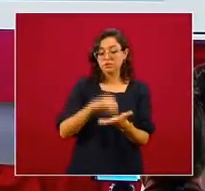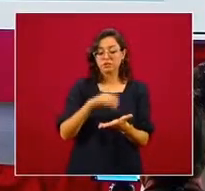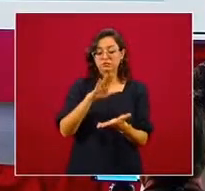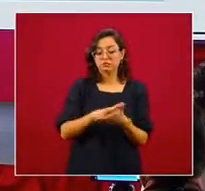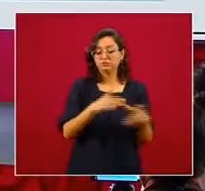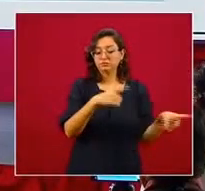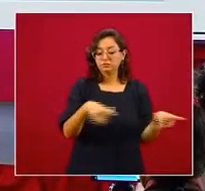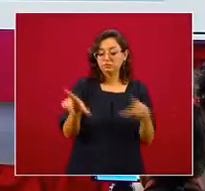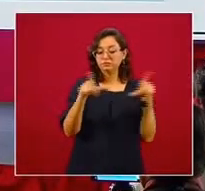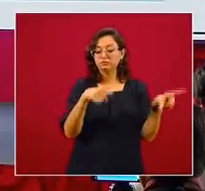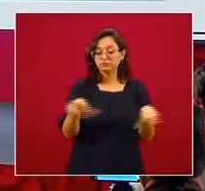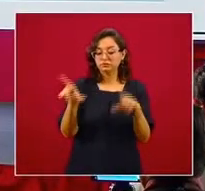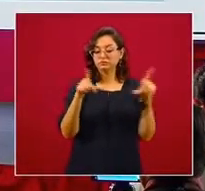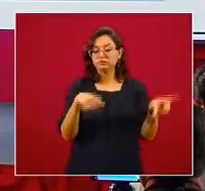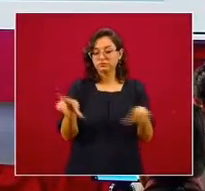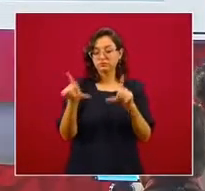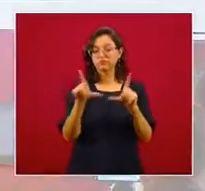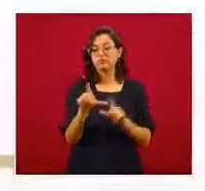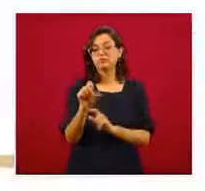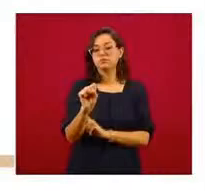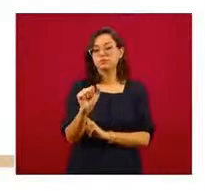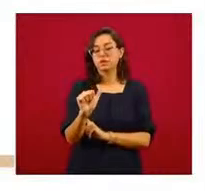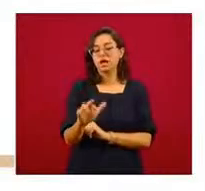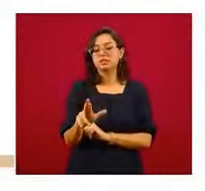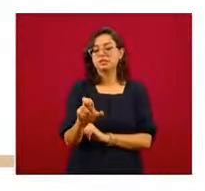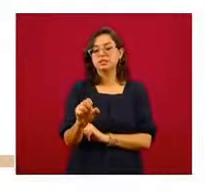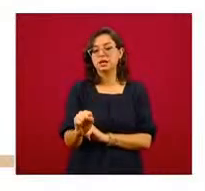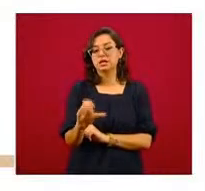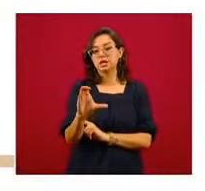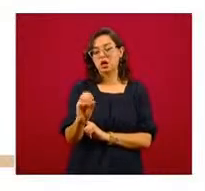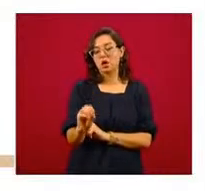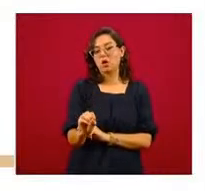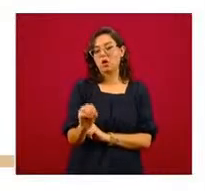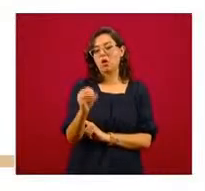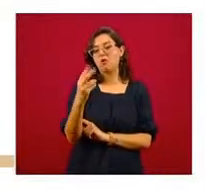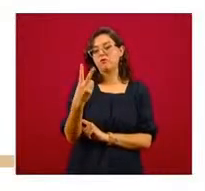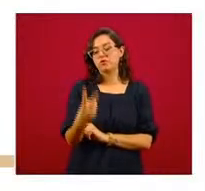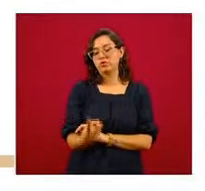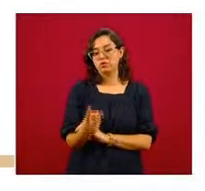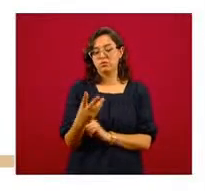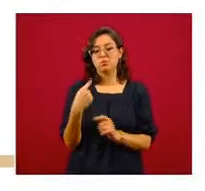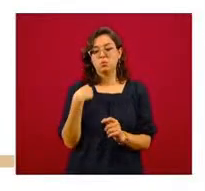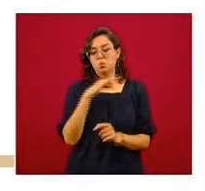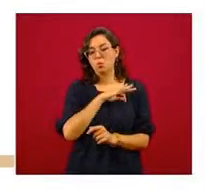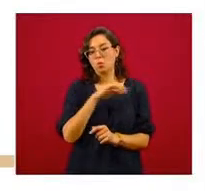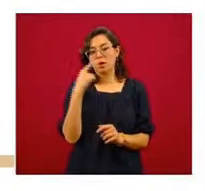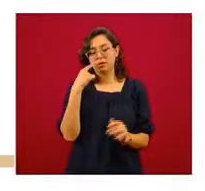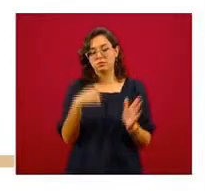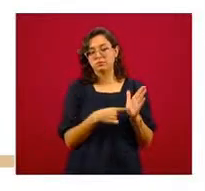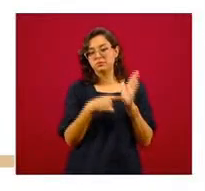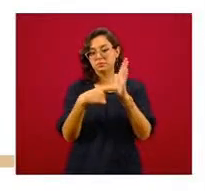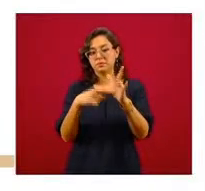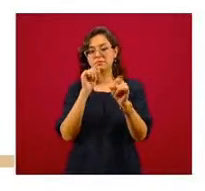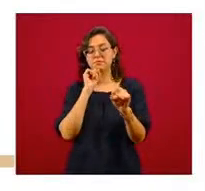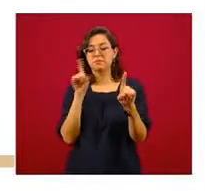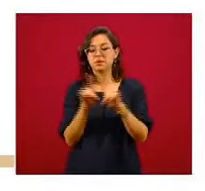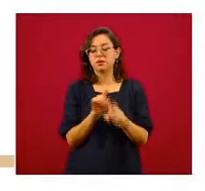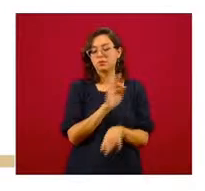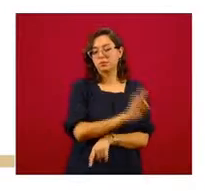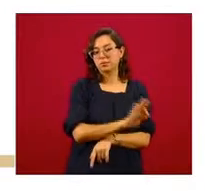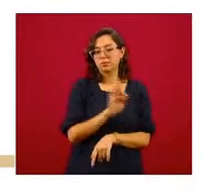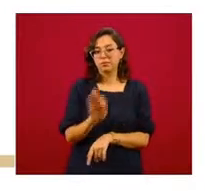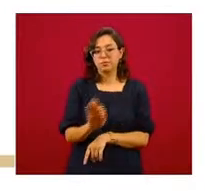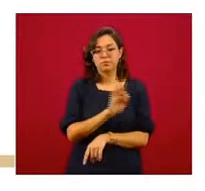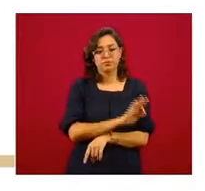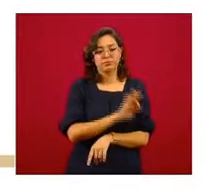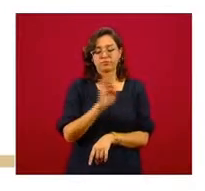were uploaded to the platform are here. This is the time distribution,